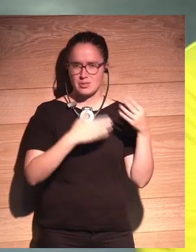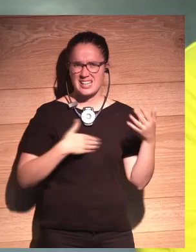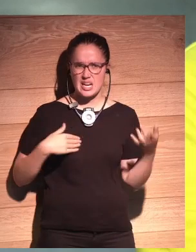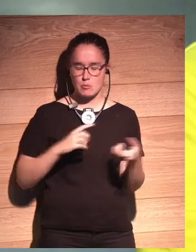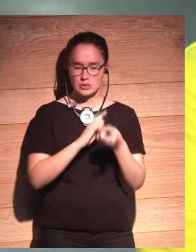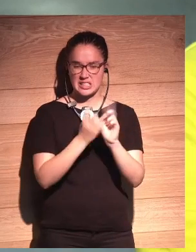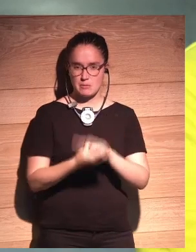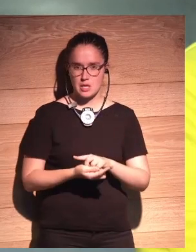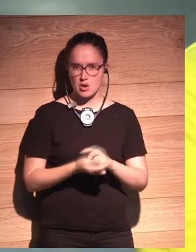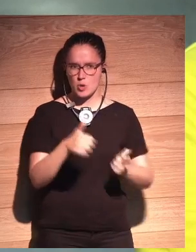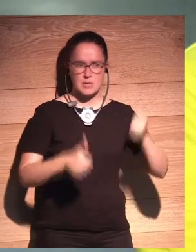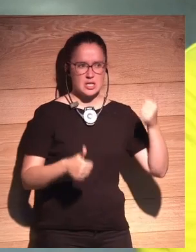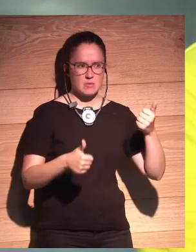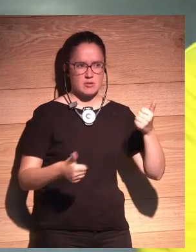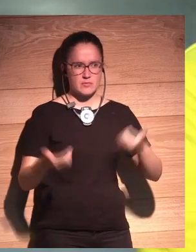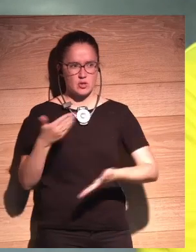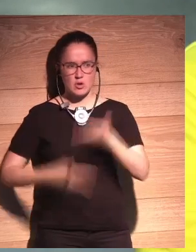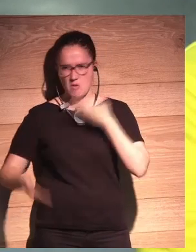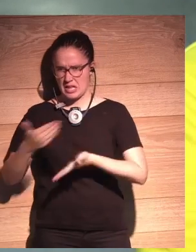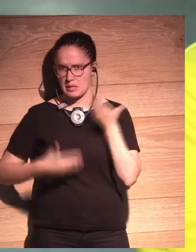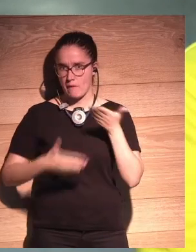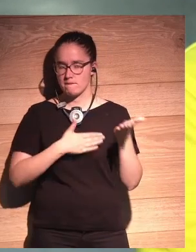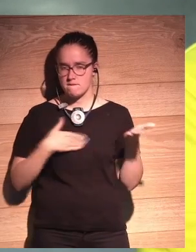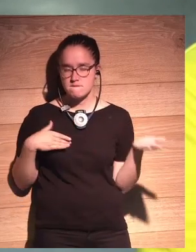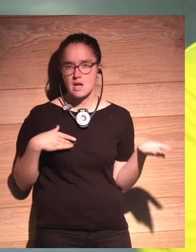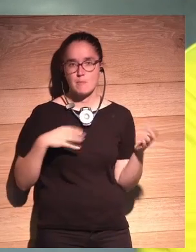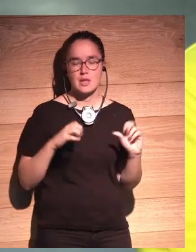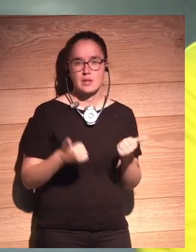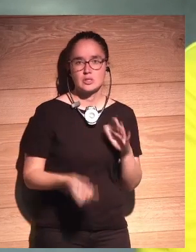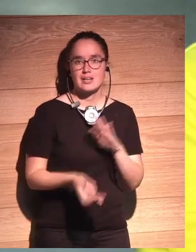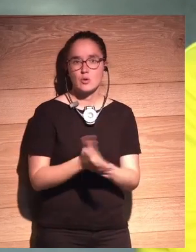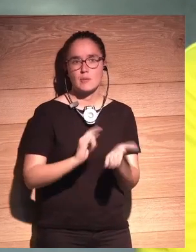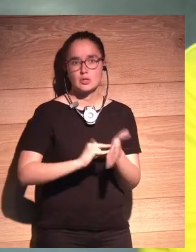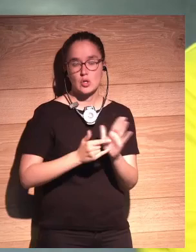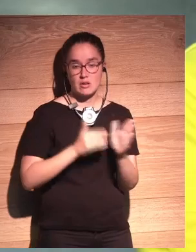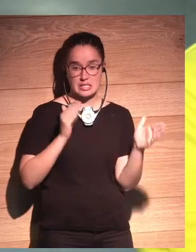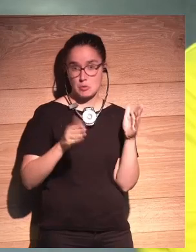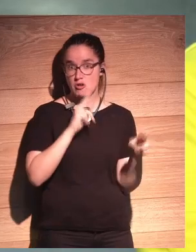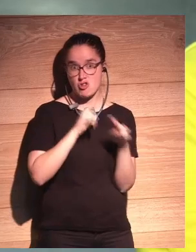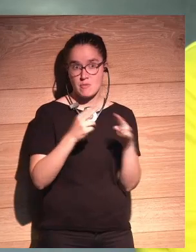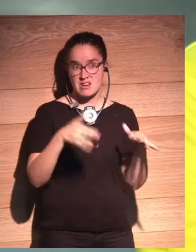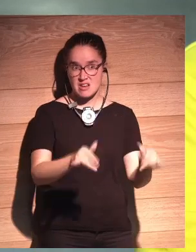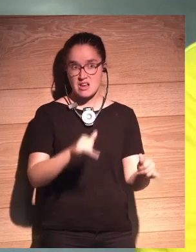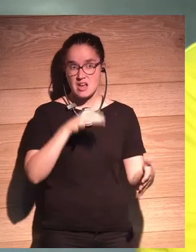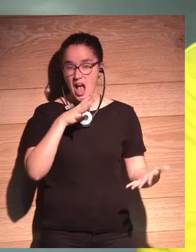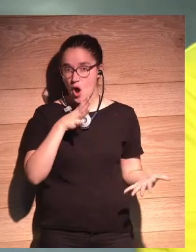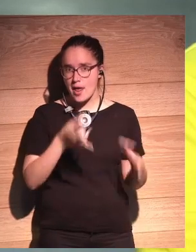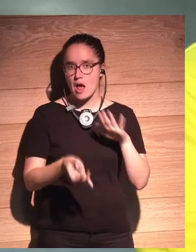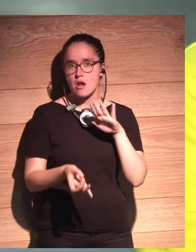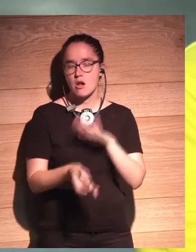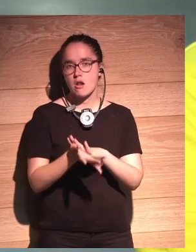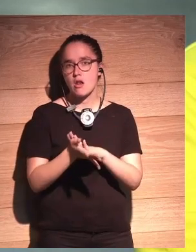thought that we wanted to change the world into a collaborative world. We started to develop a methodology that didn't have a